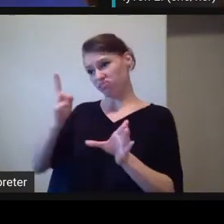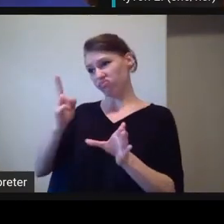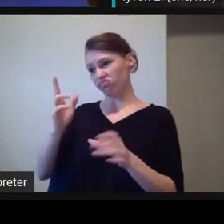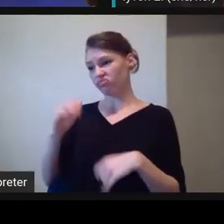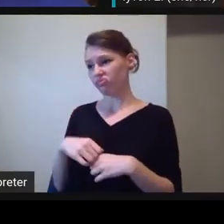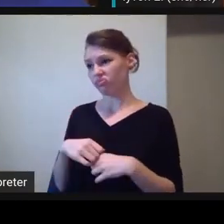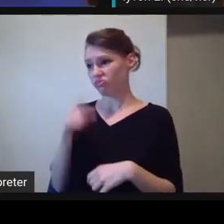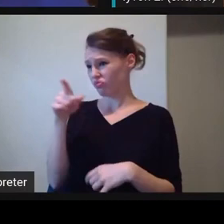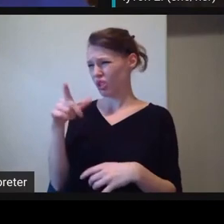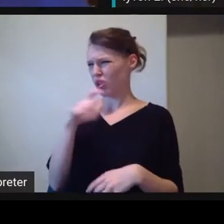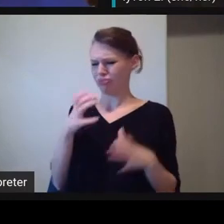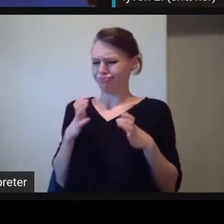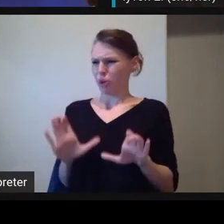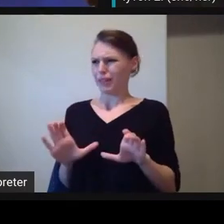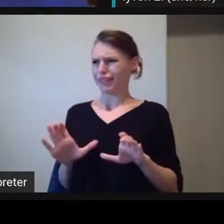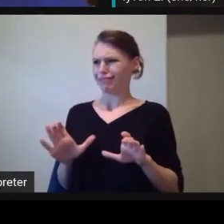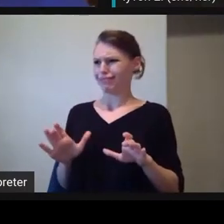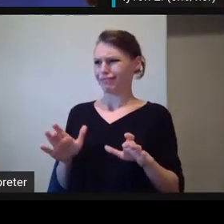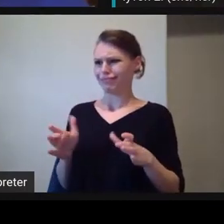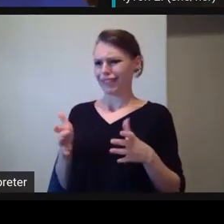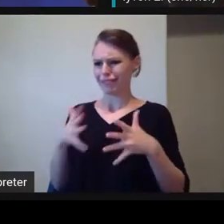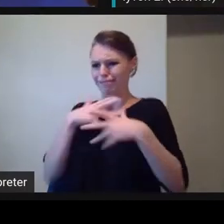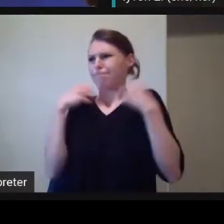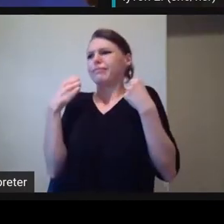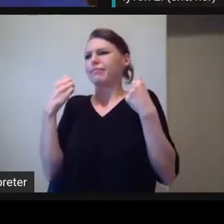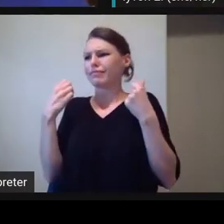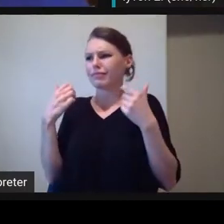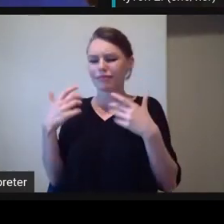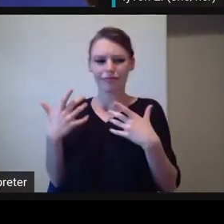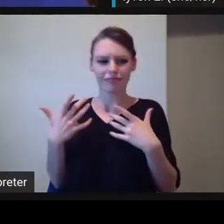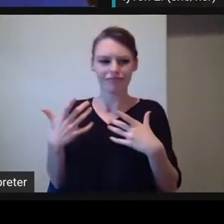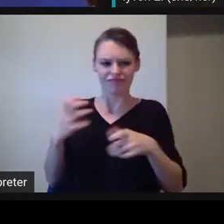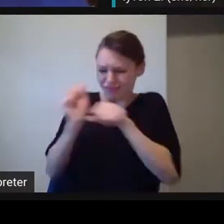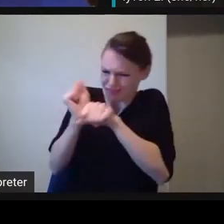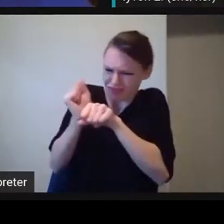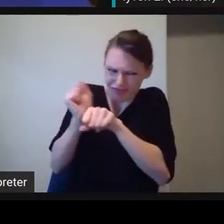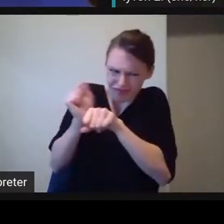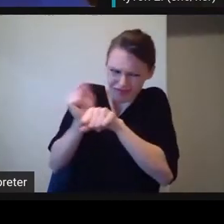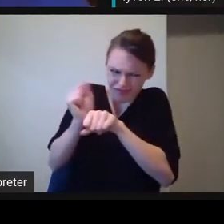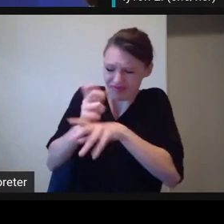need to burn out or kill ourselves for theater.